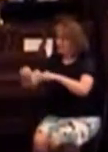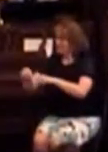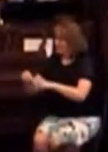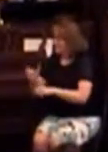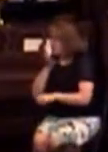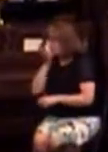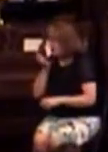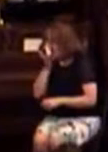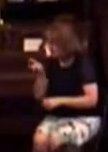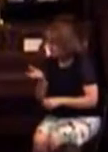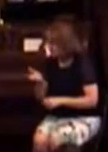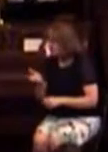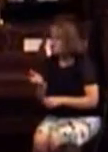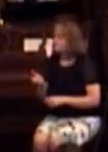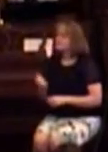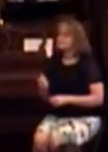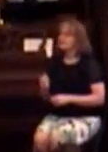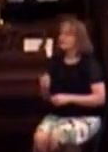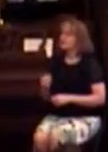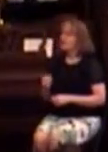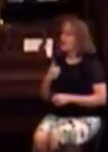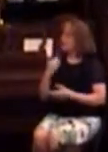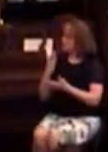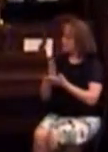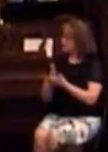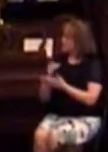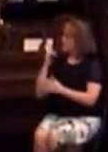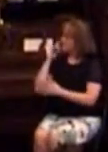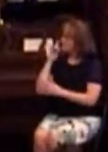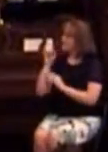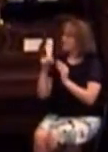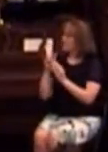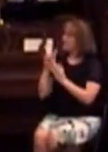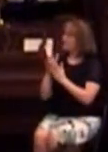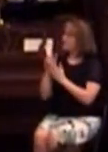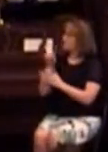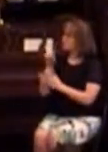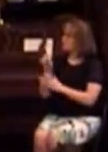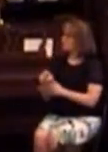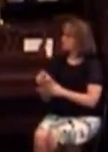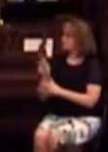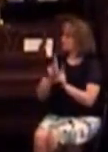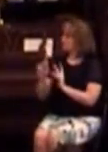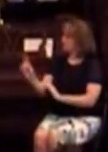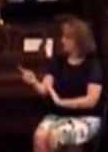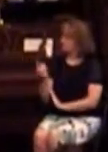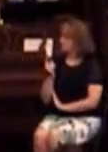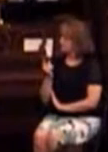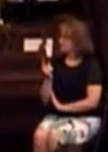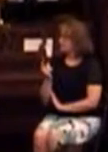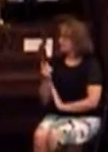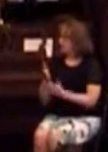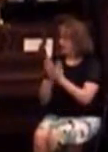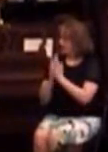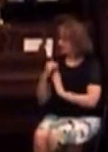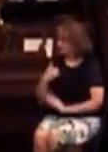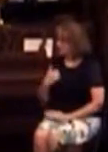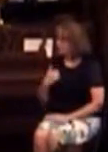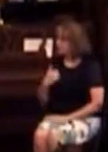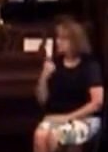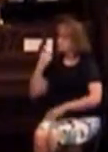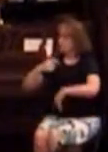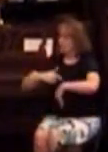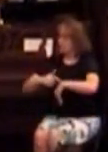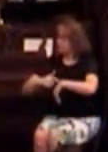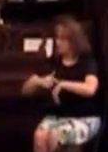I think about it. Really good question. One time years ago, Deanna and I went with our young children on our vacation. We went to Plymouth Plantation.